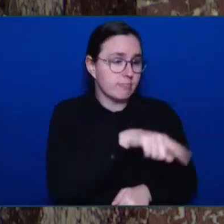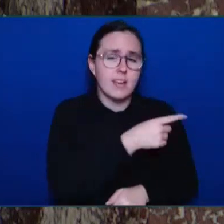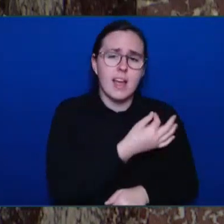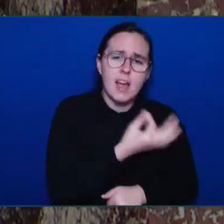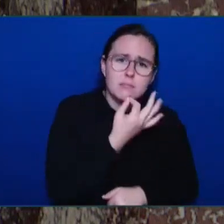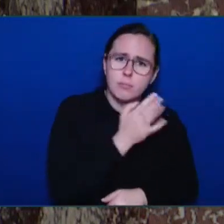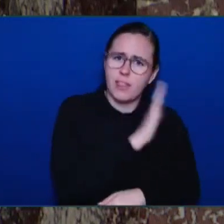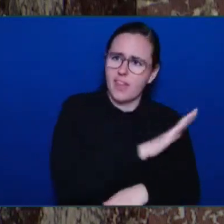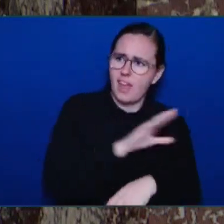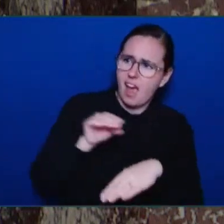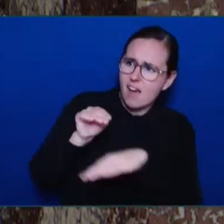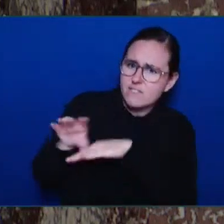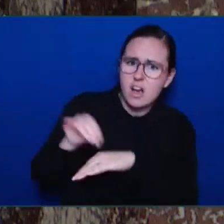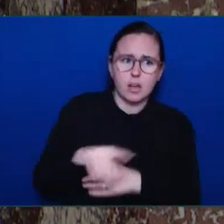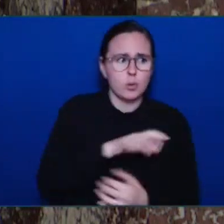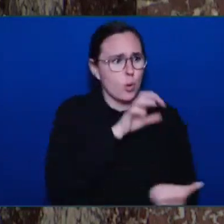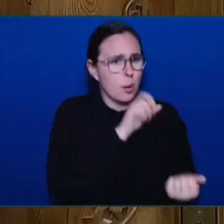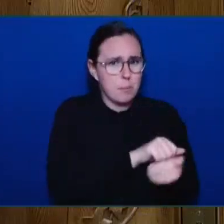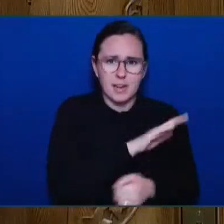of BC's Mental Health Act?